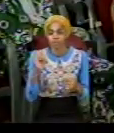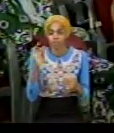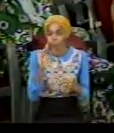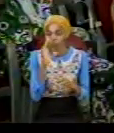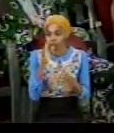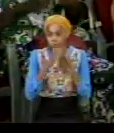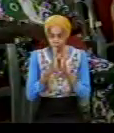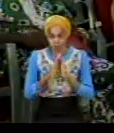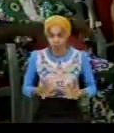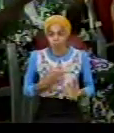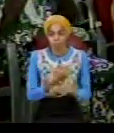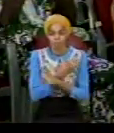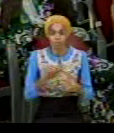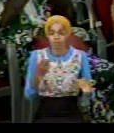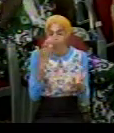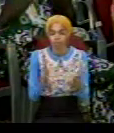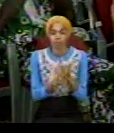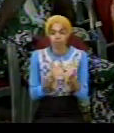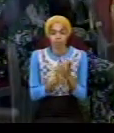you all.